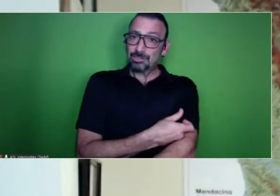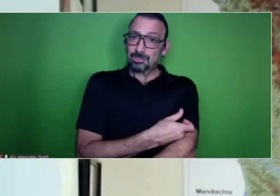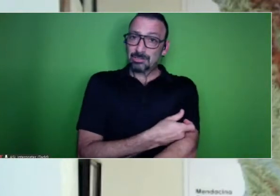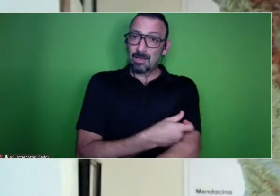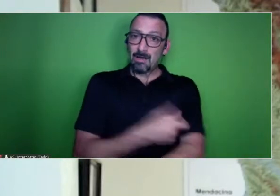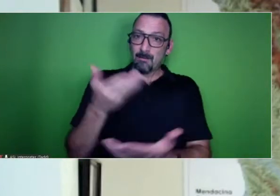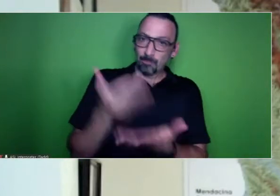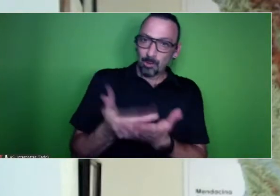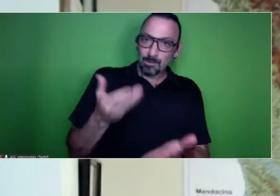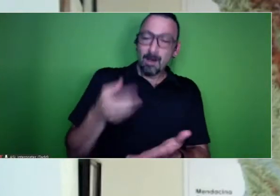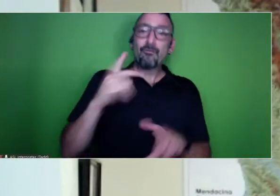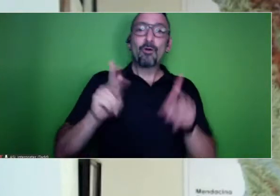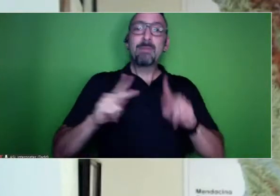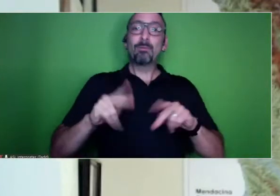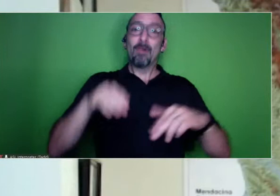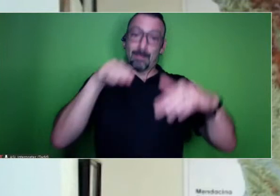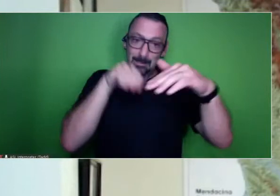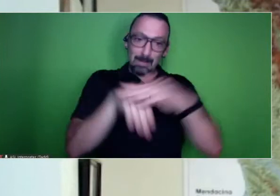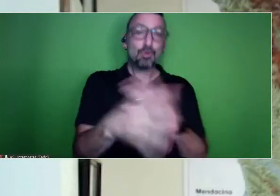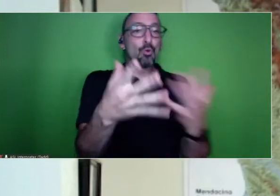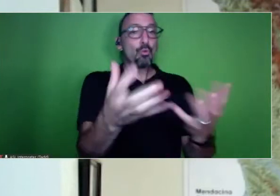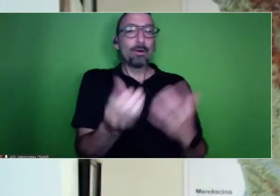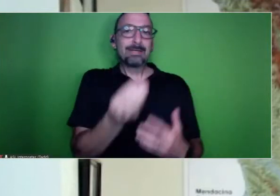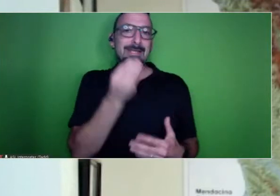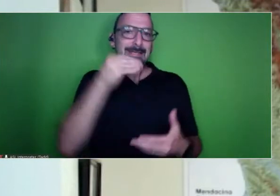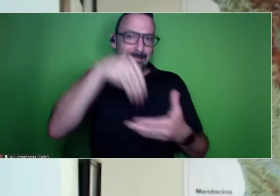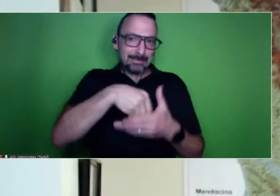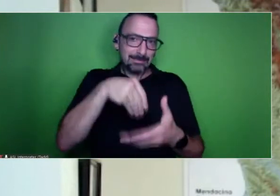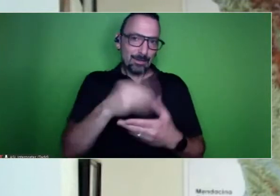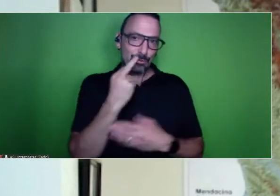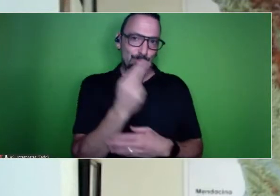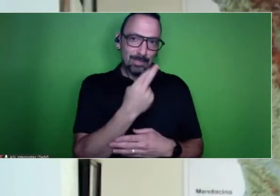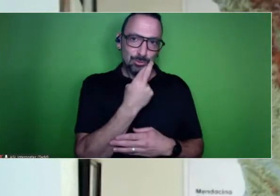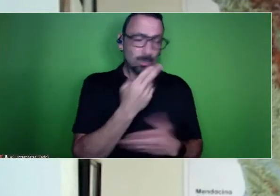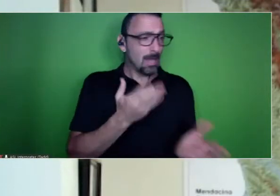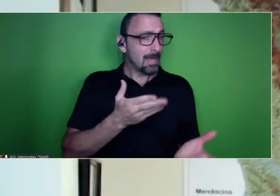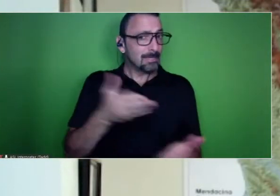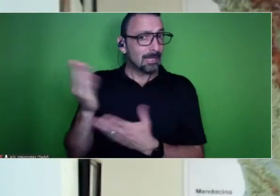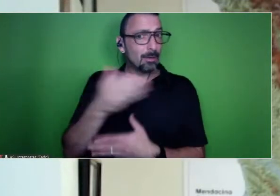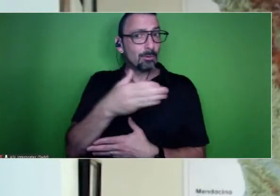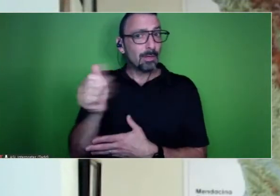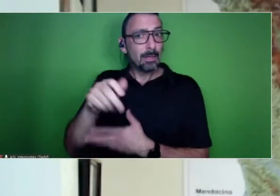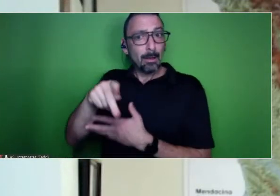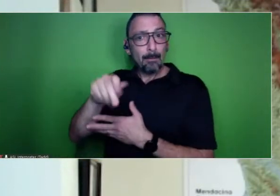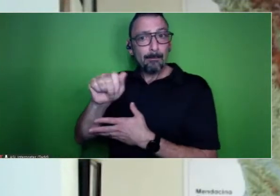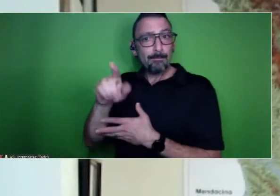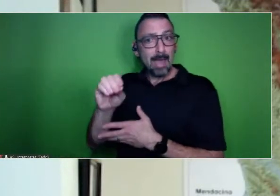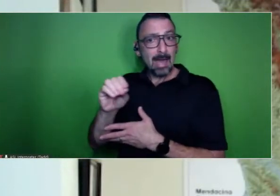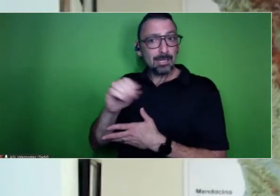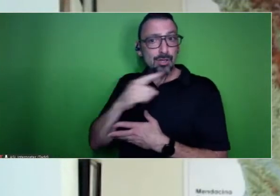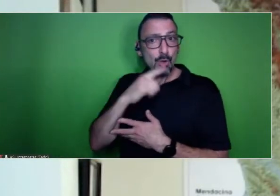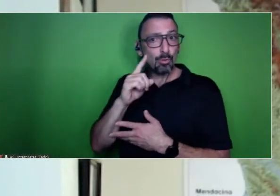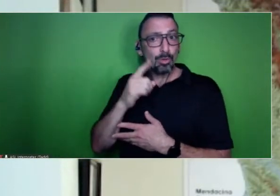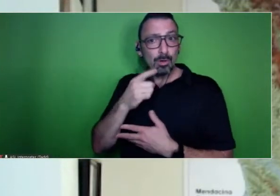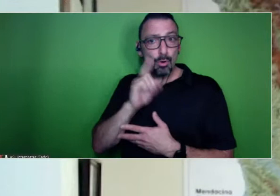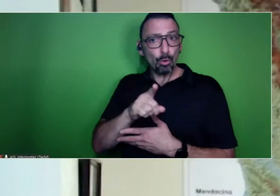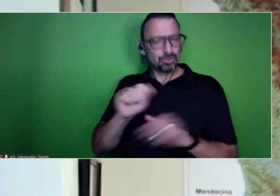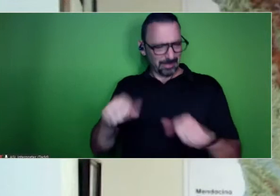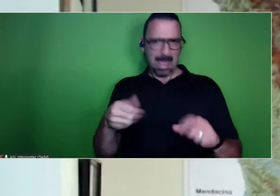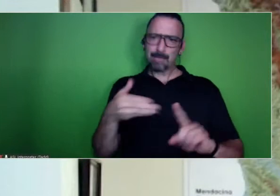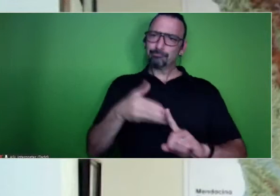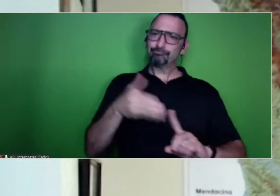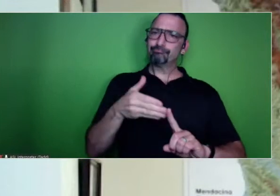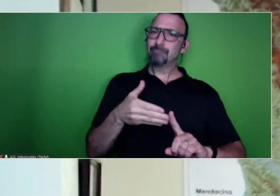verification of patrons who wanted to eat it inside. Takeout and patio orders would continue to maintain the patronage of